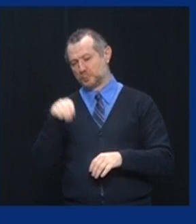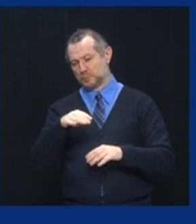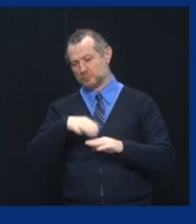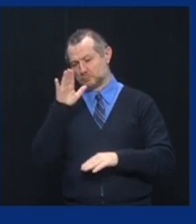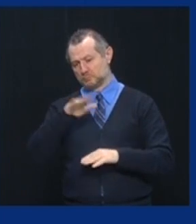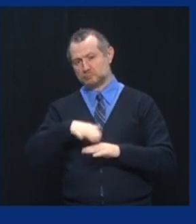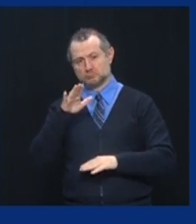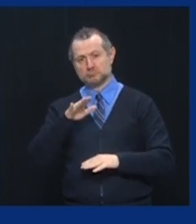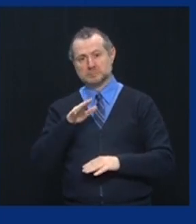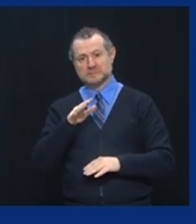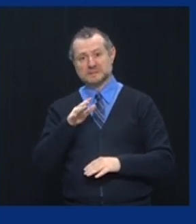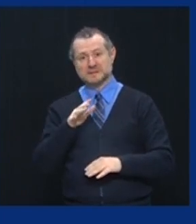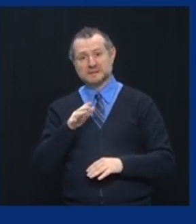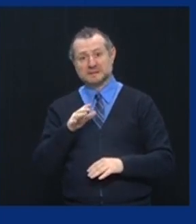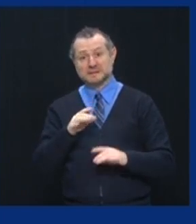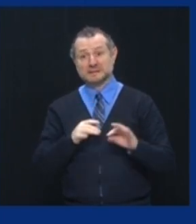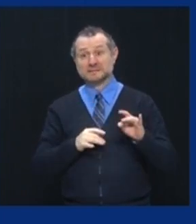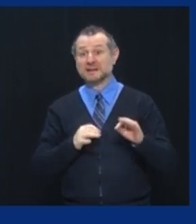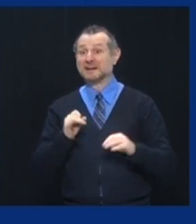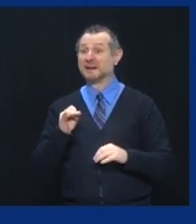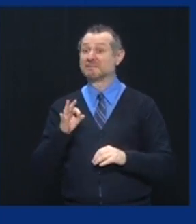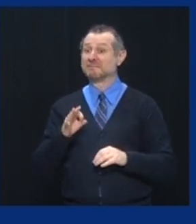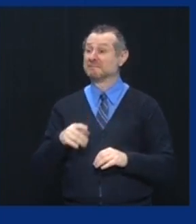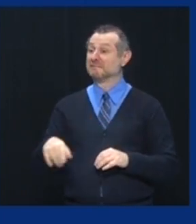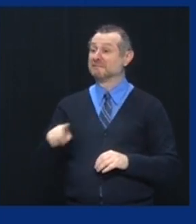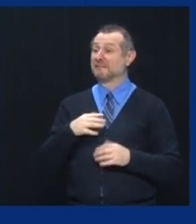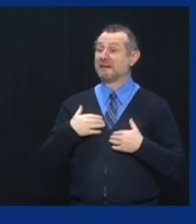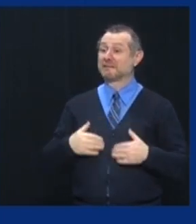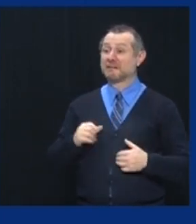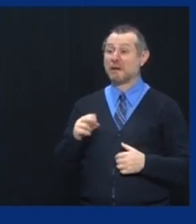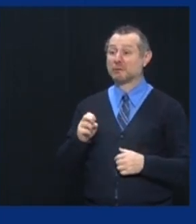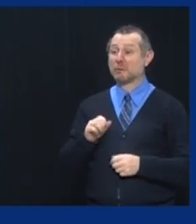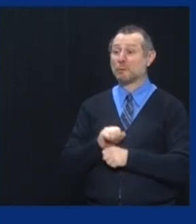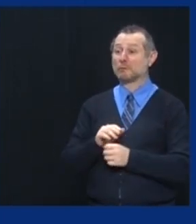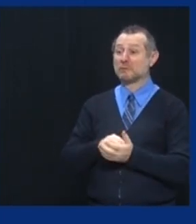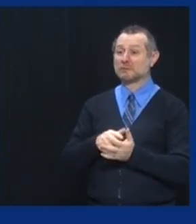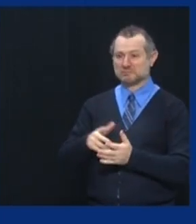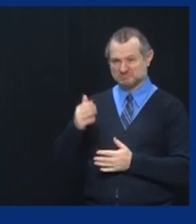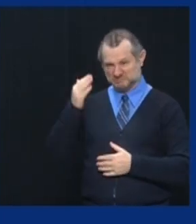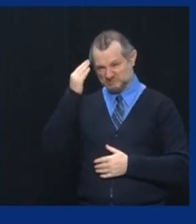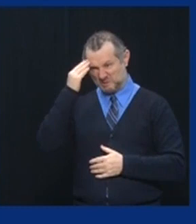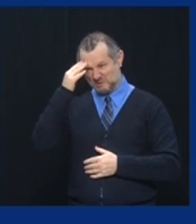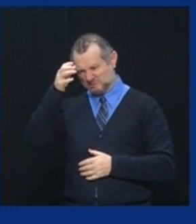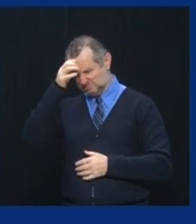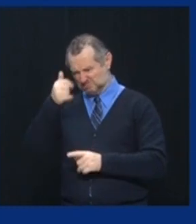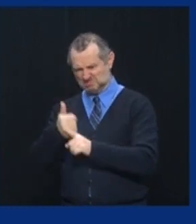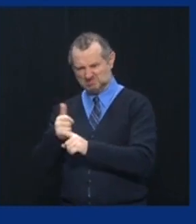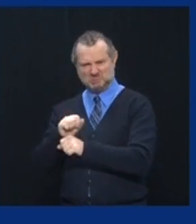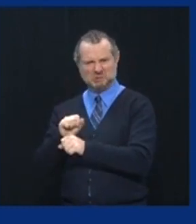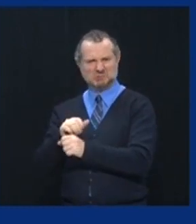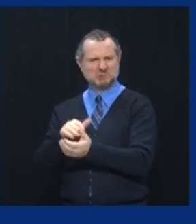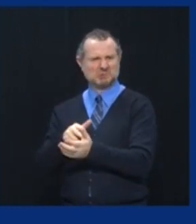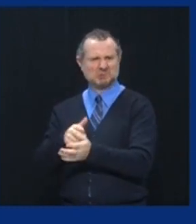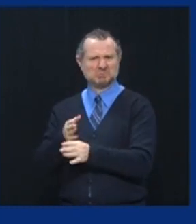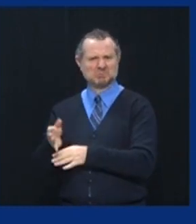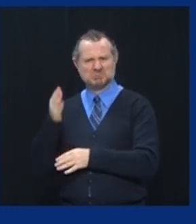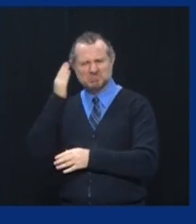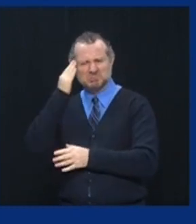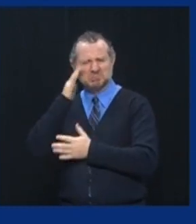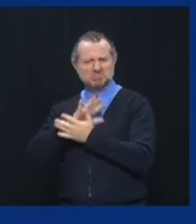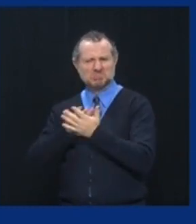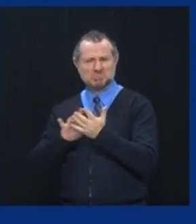Healthcare workers, who are the most informed, I don't think